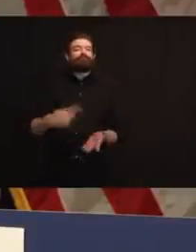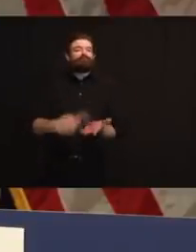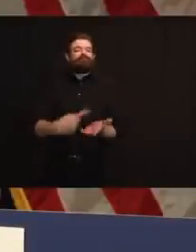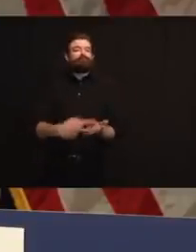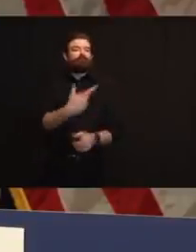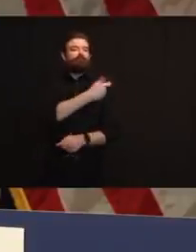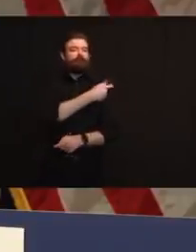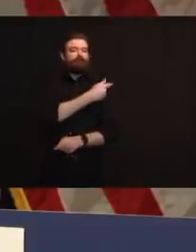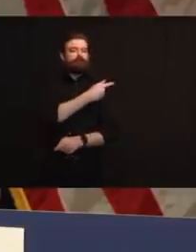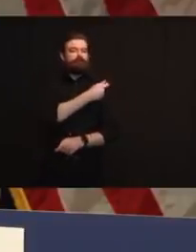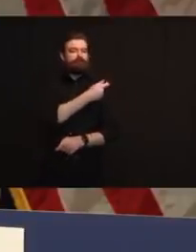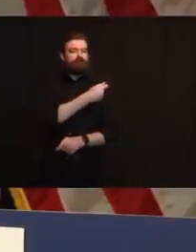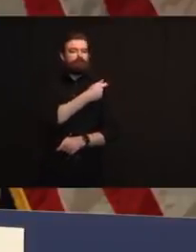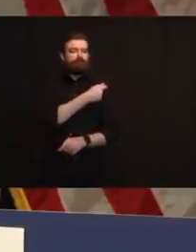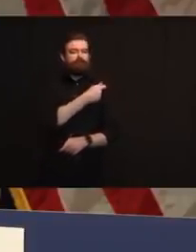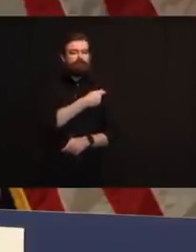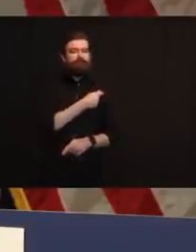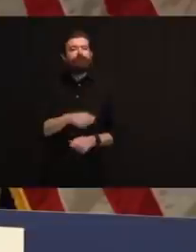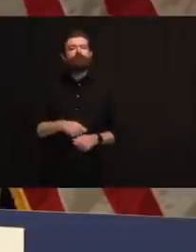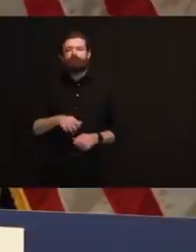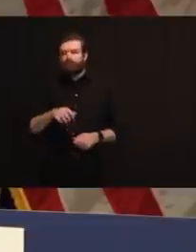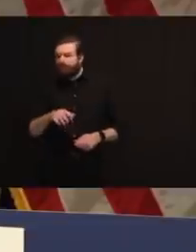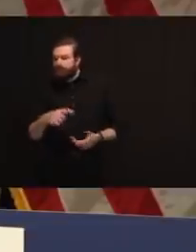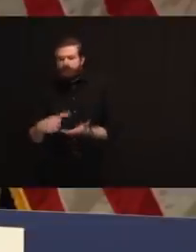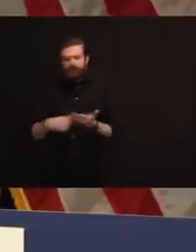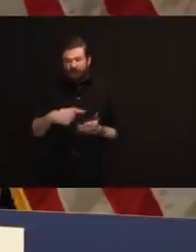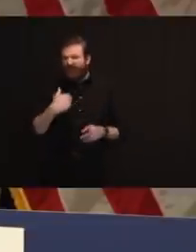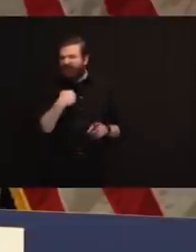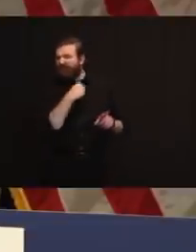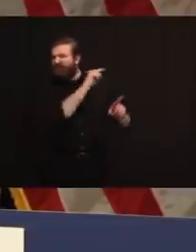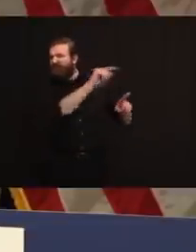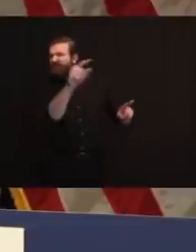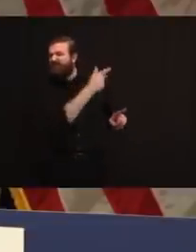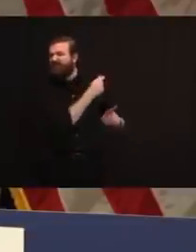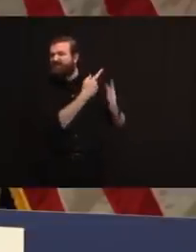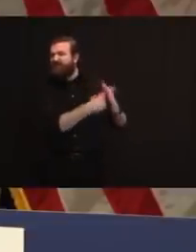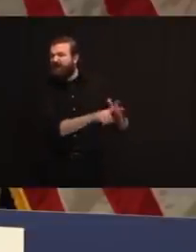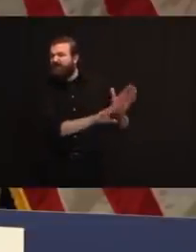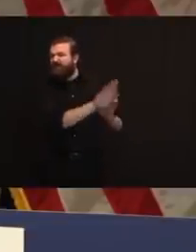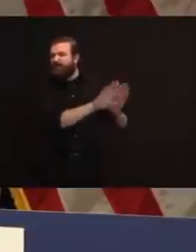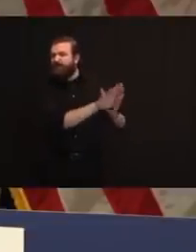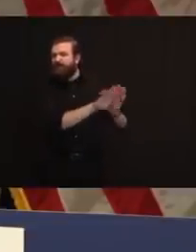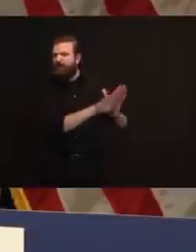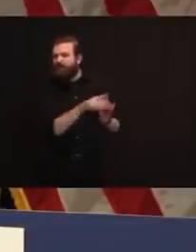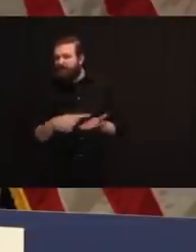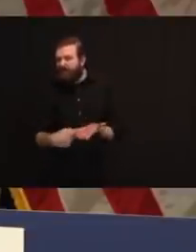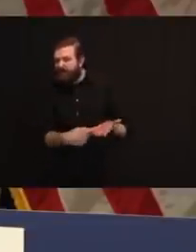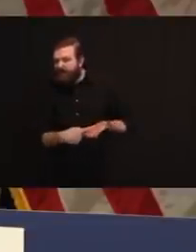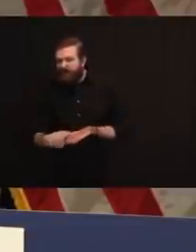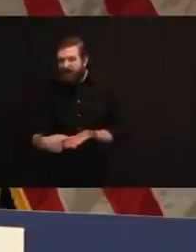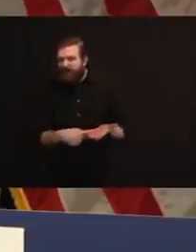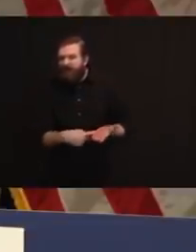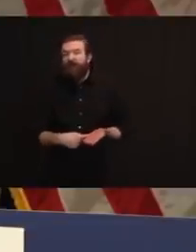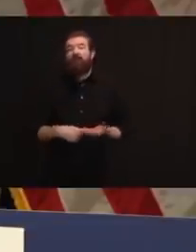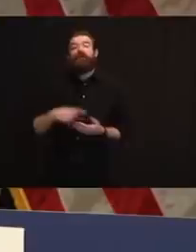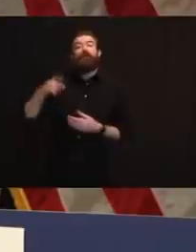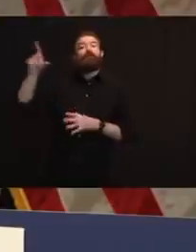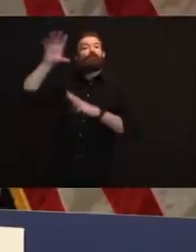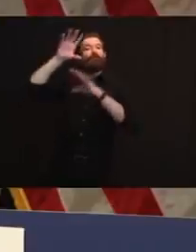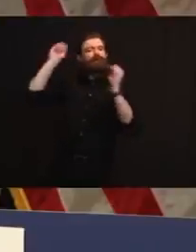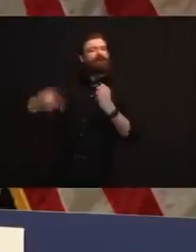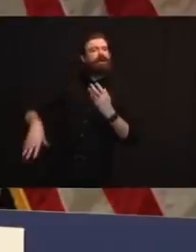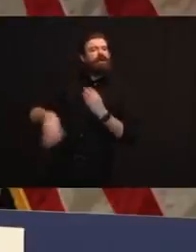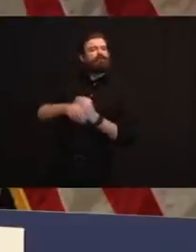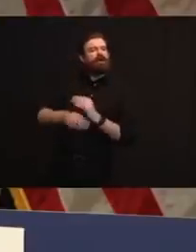were in development in the state. There were a lot. Operation Warp Speed was established, and we understood what that was doing. That